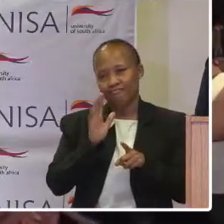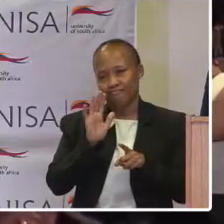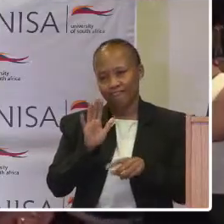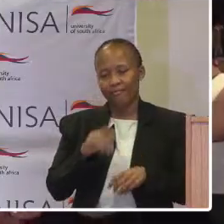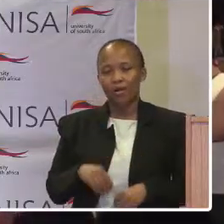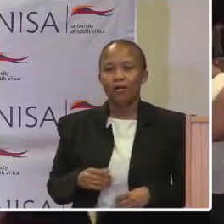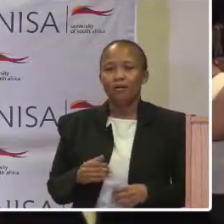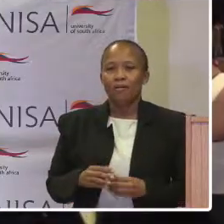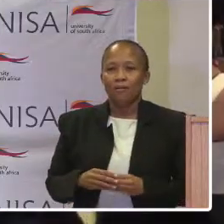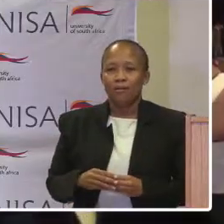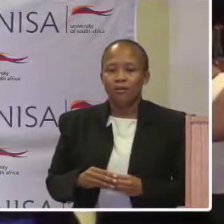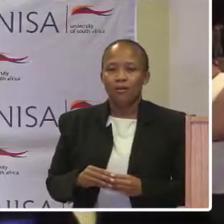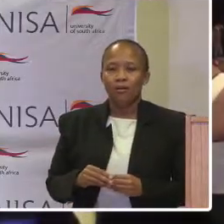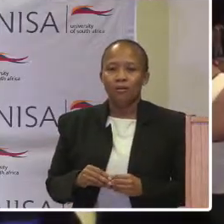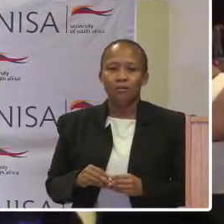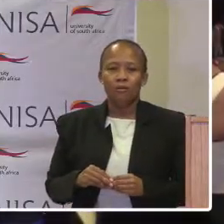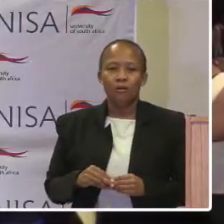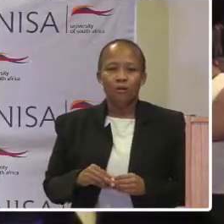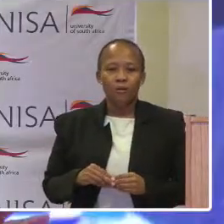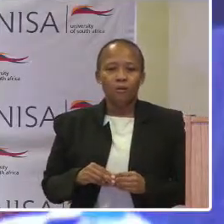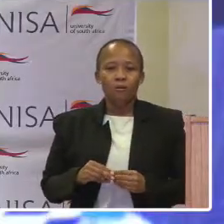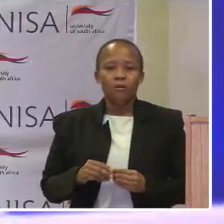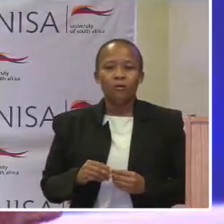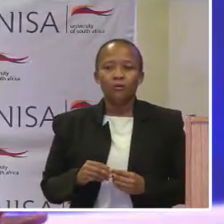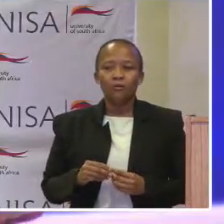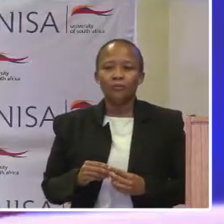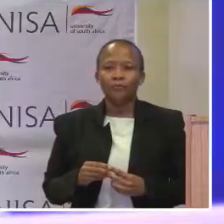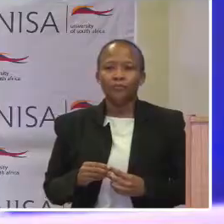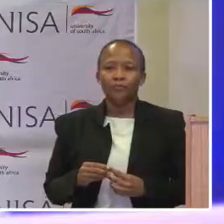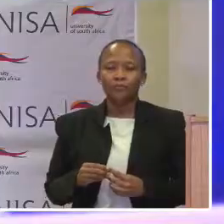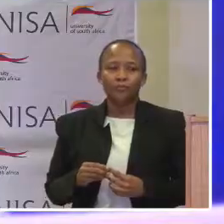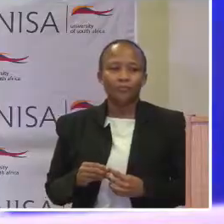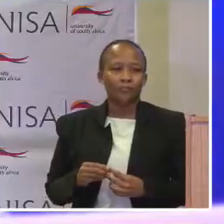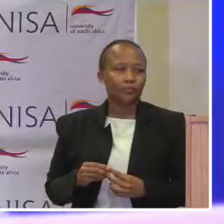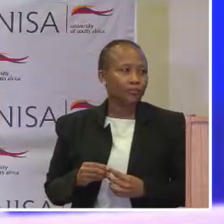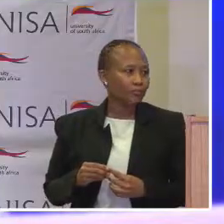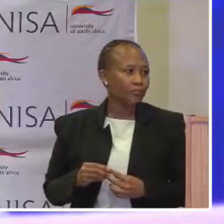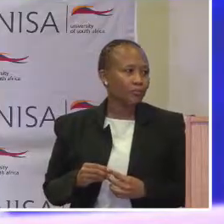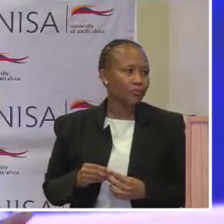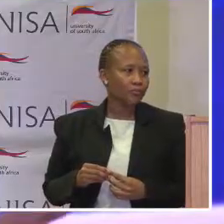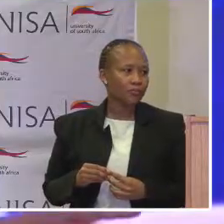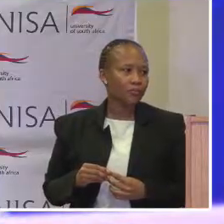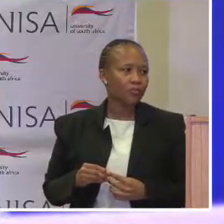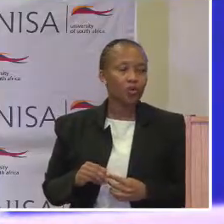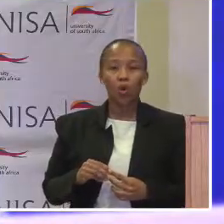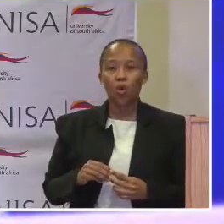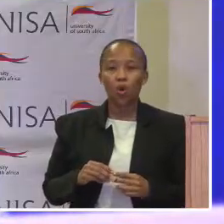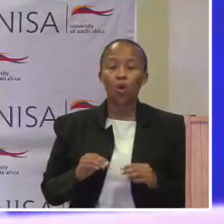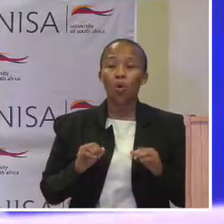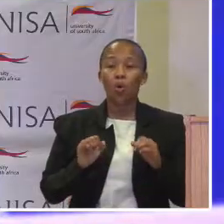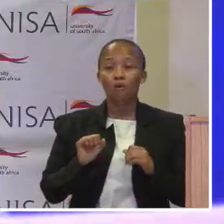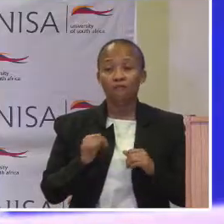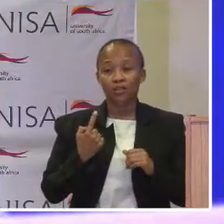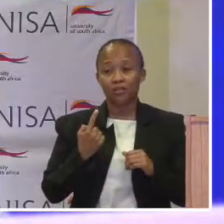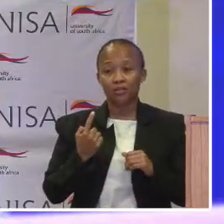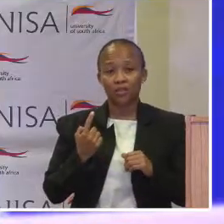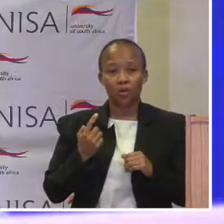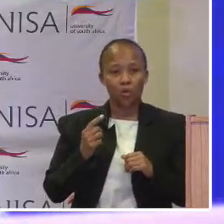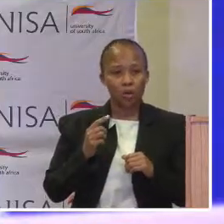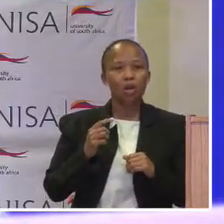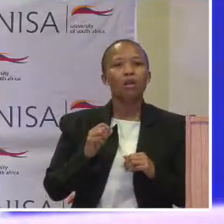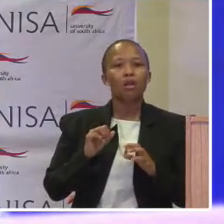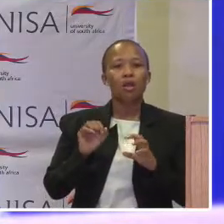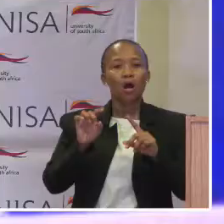just as a point of departure, I want to throw a question to all of us. I'll ask the panelists to give their take on